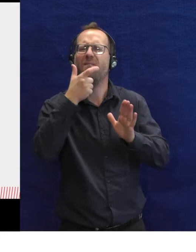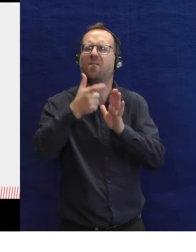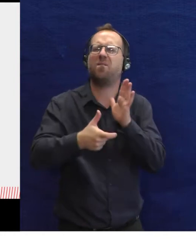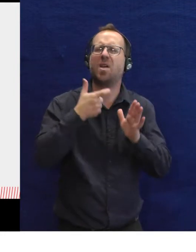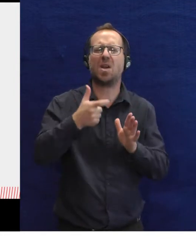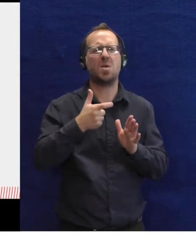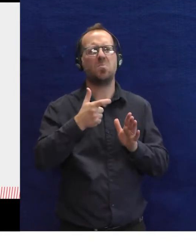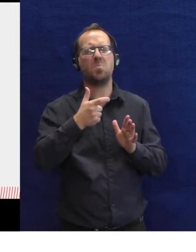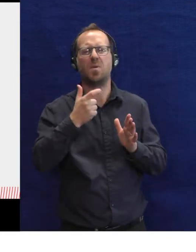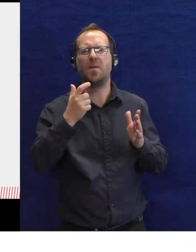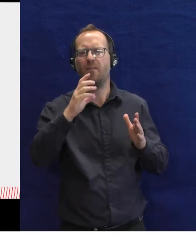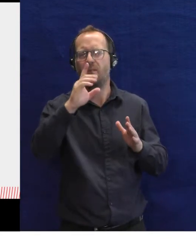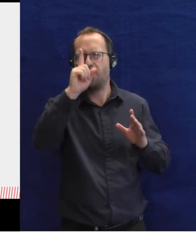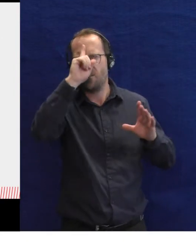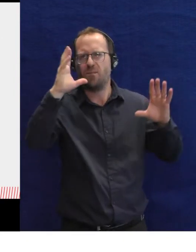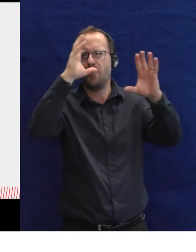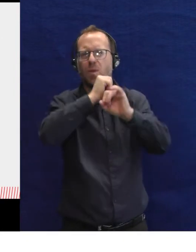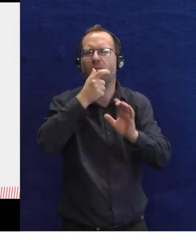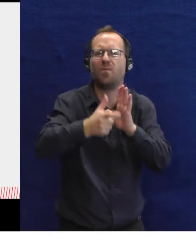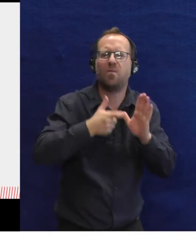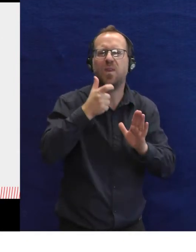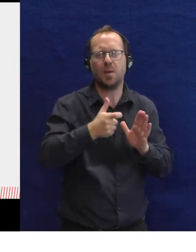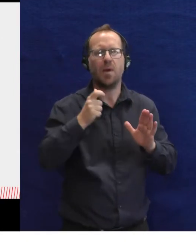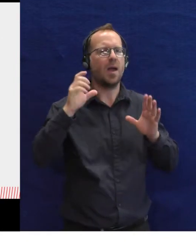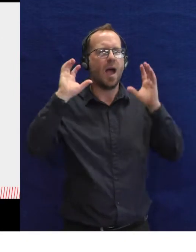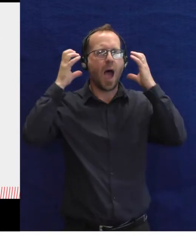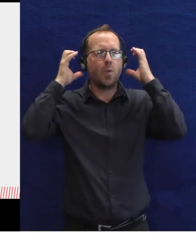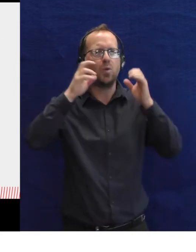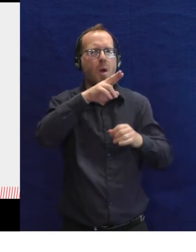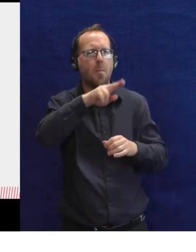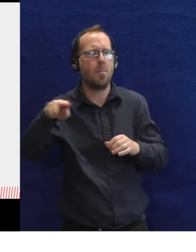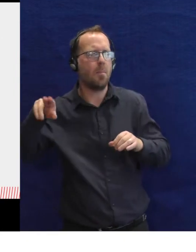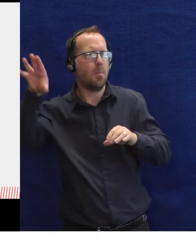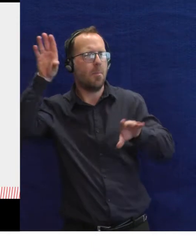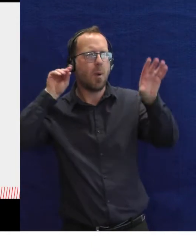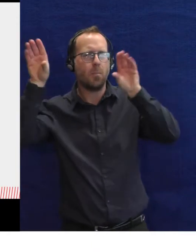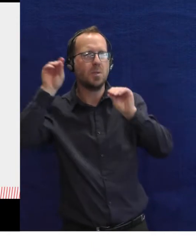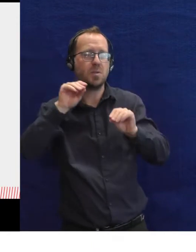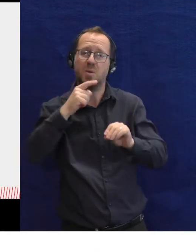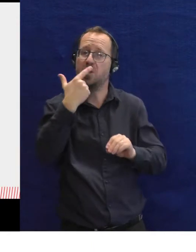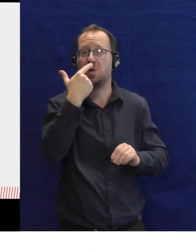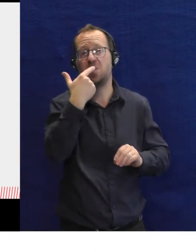sometimes 10, 15, even 20 rounds of this way of creating audio description. And this